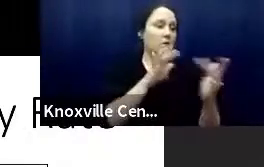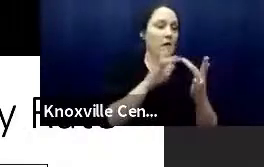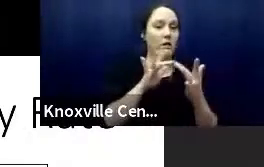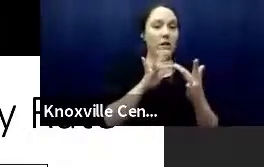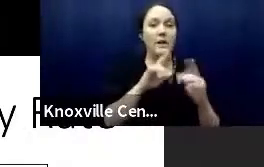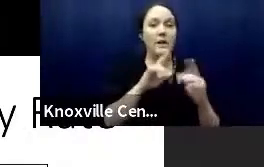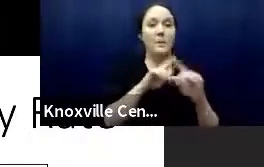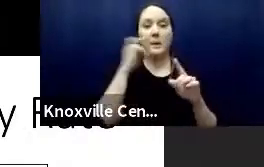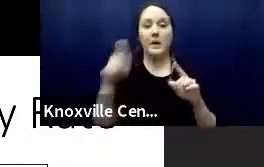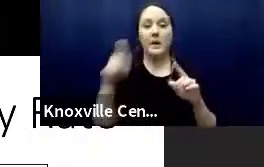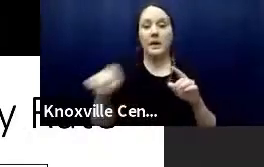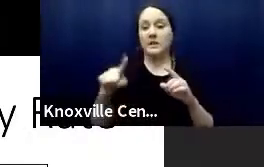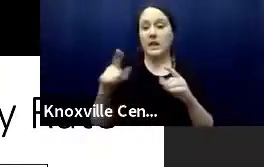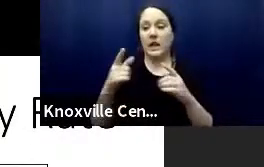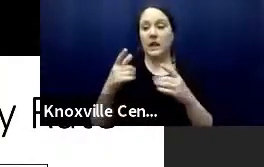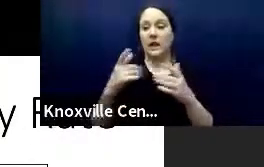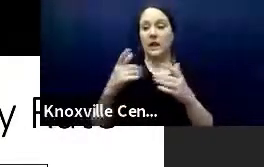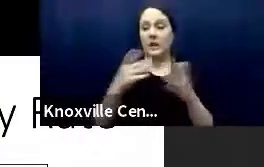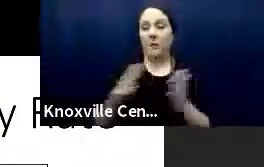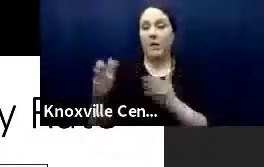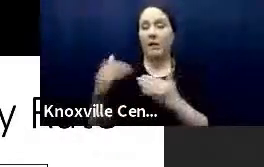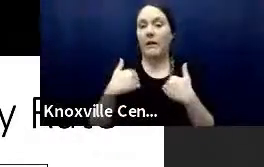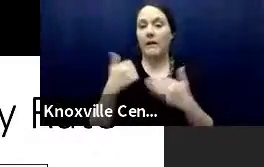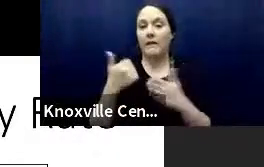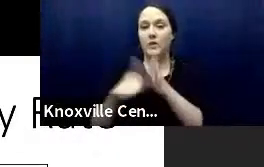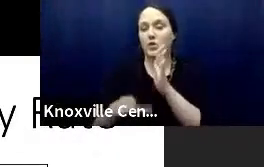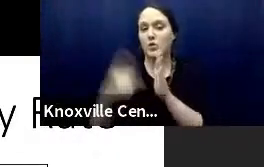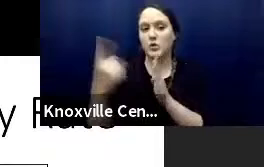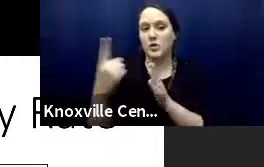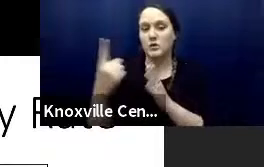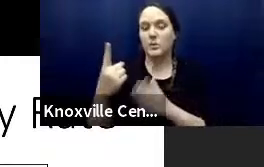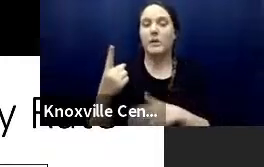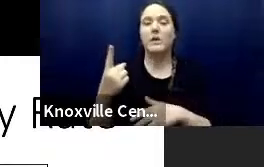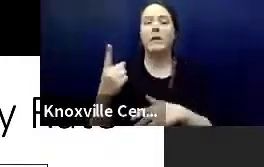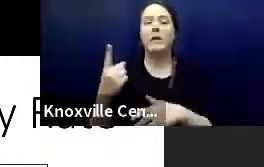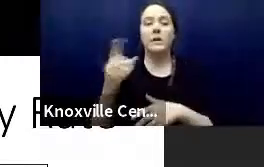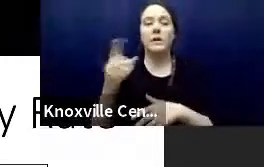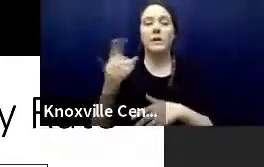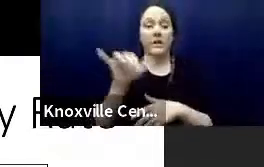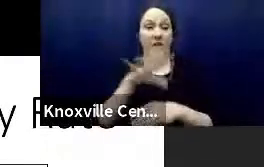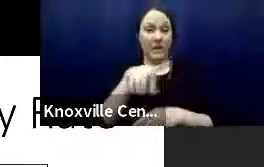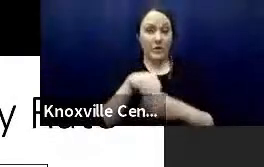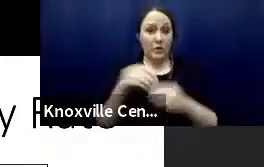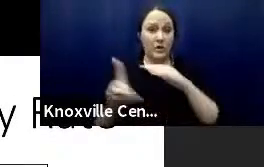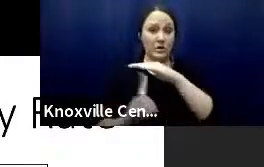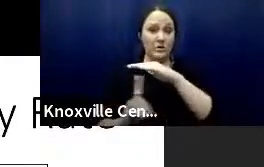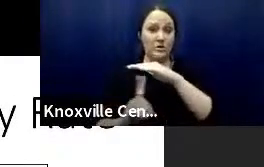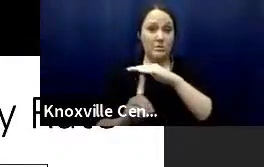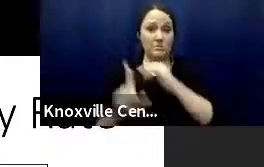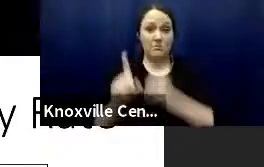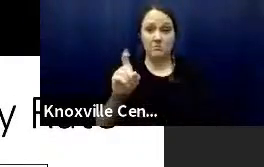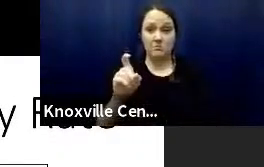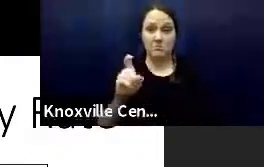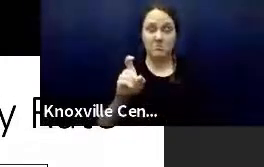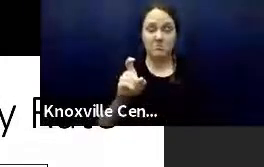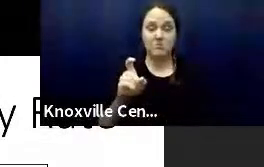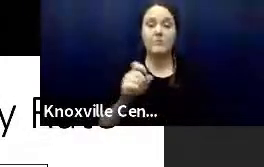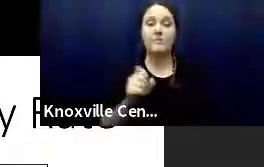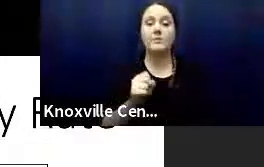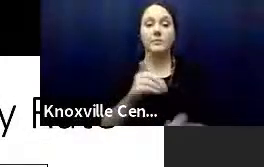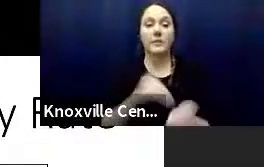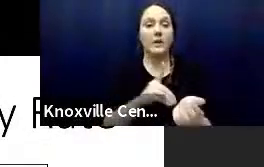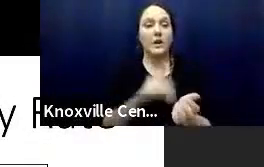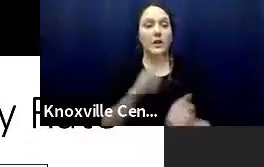because they wanted to have elective surgery done. Are those figures included in the denominator? So Dr. Buchanan,